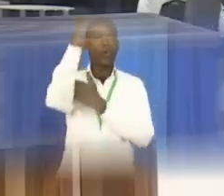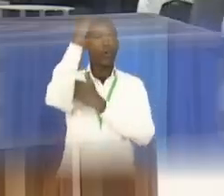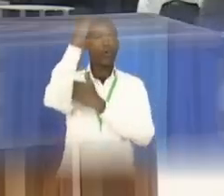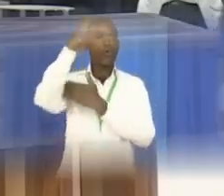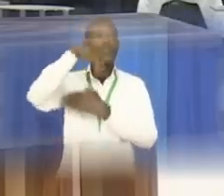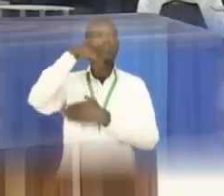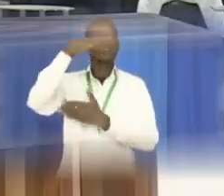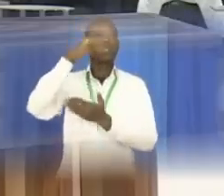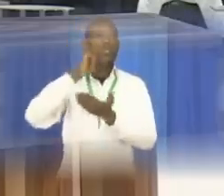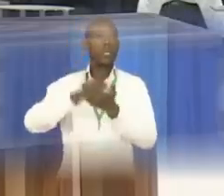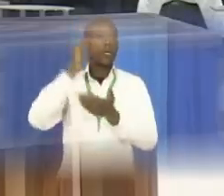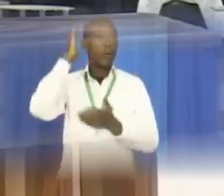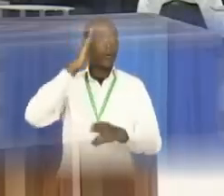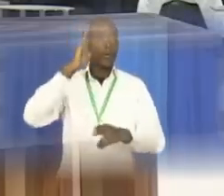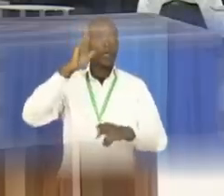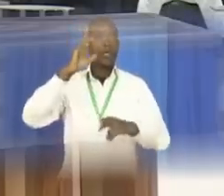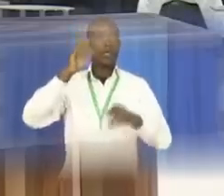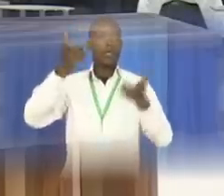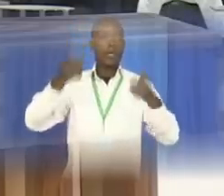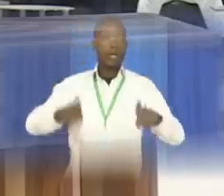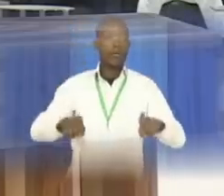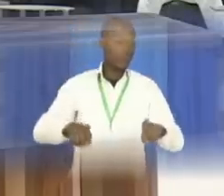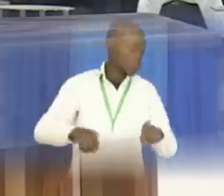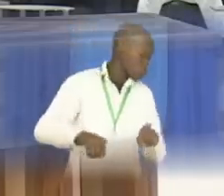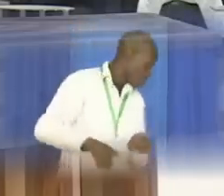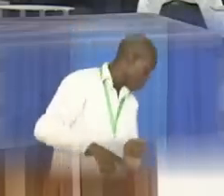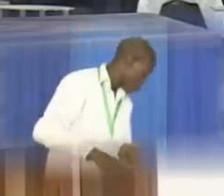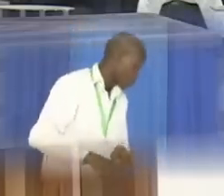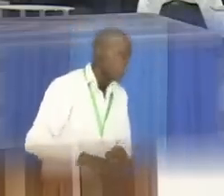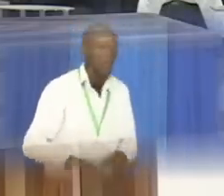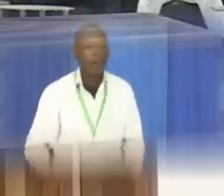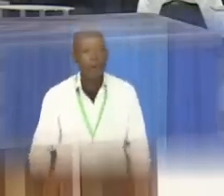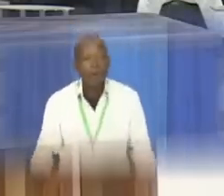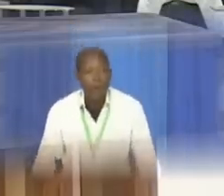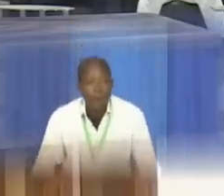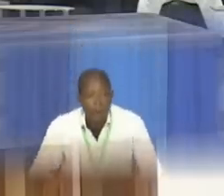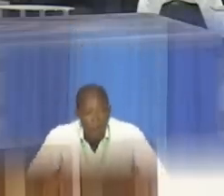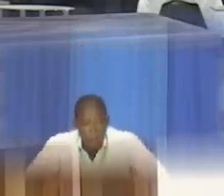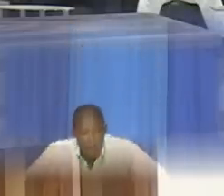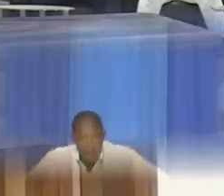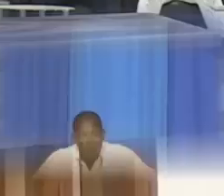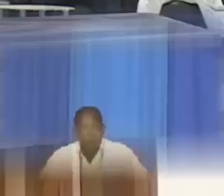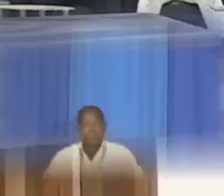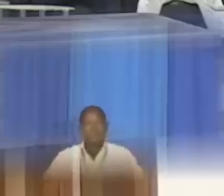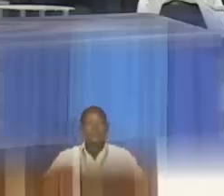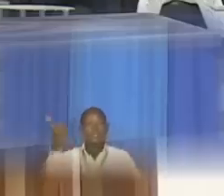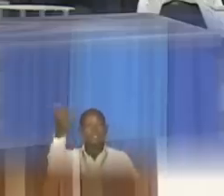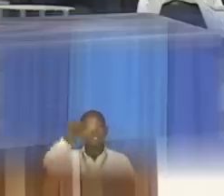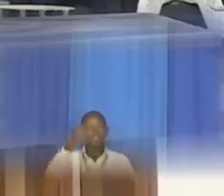this year. Now, anytime God says something is going to happen,